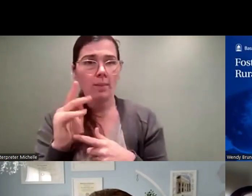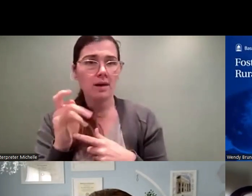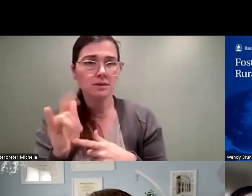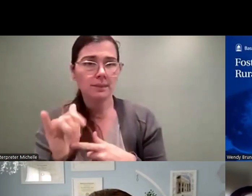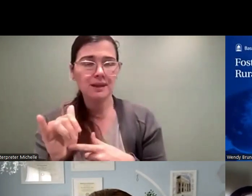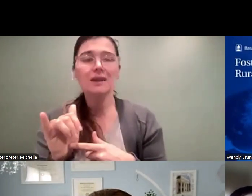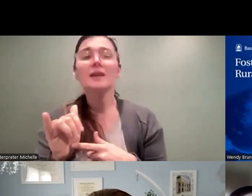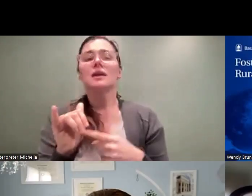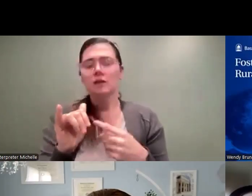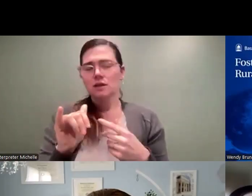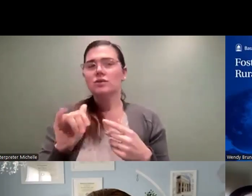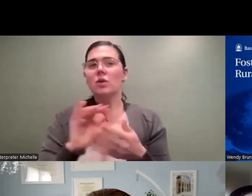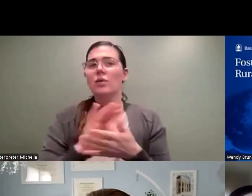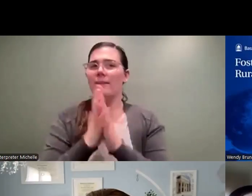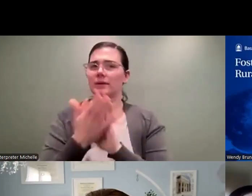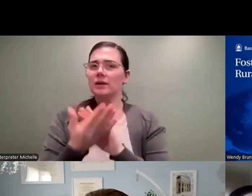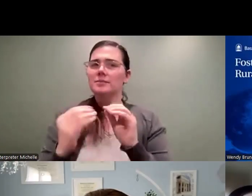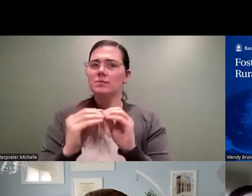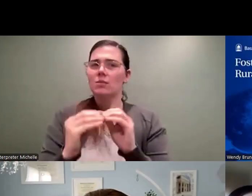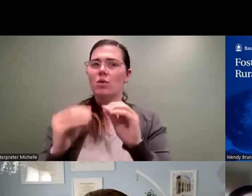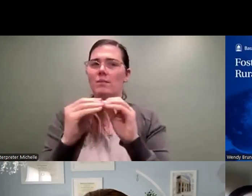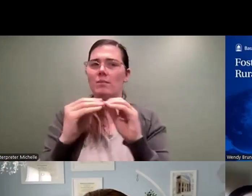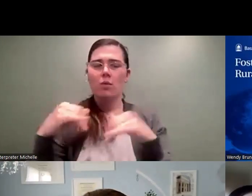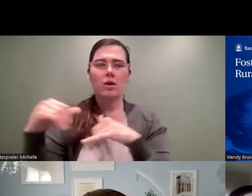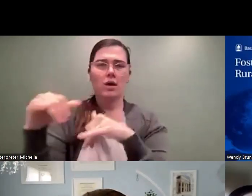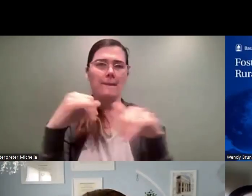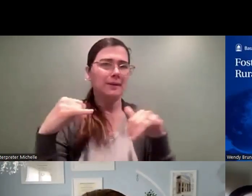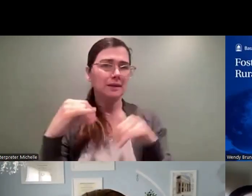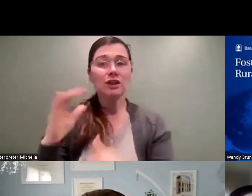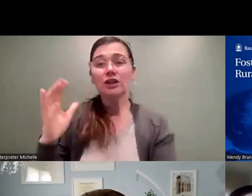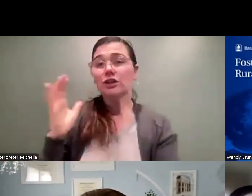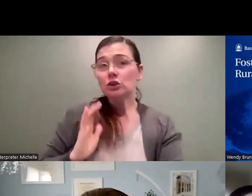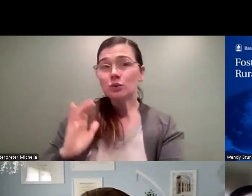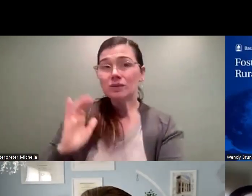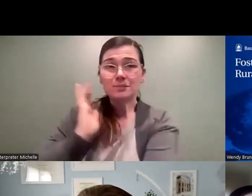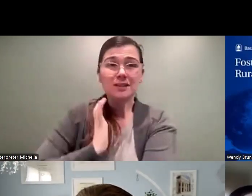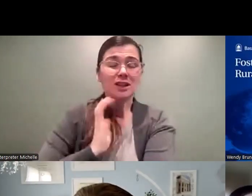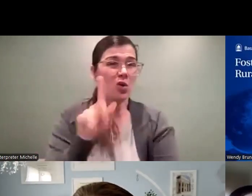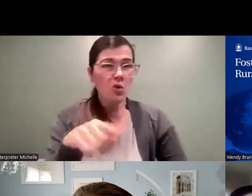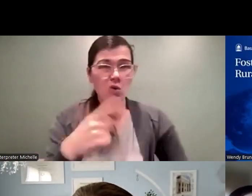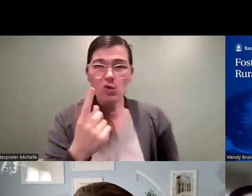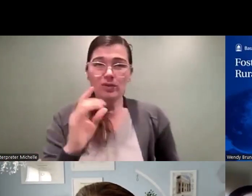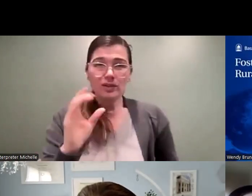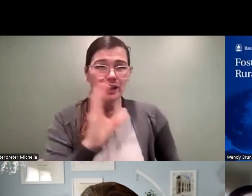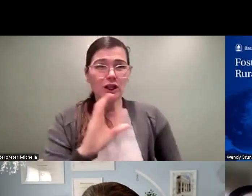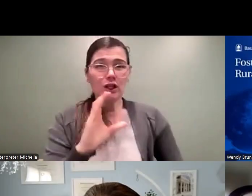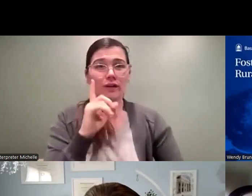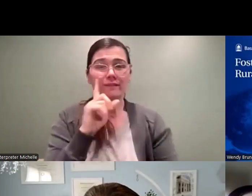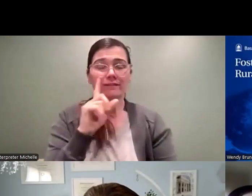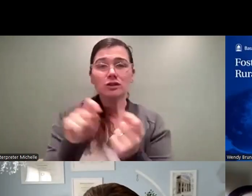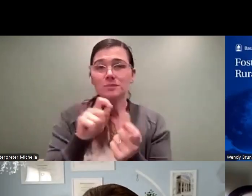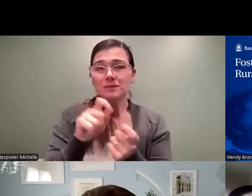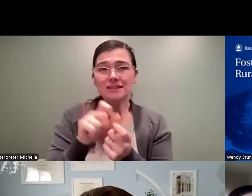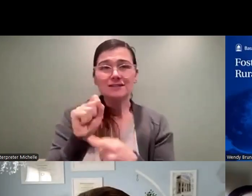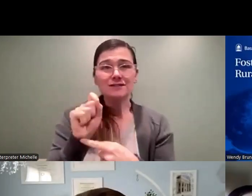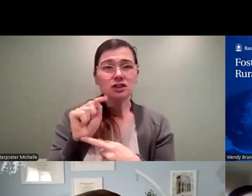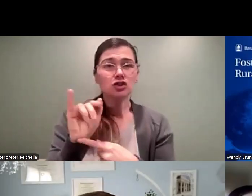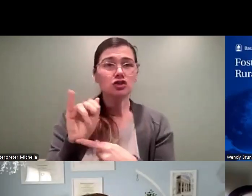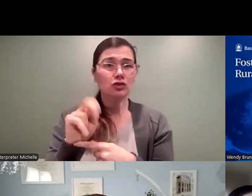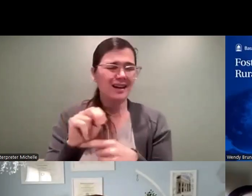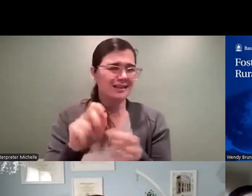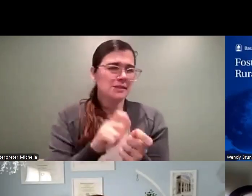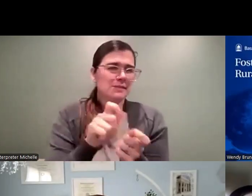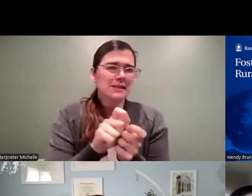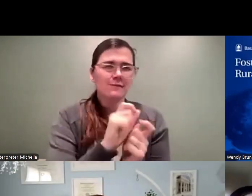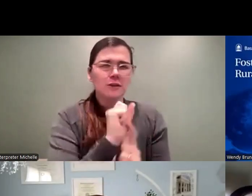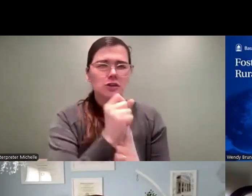becoming more common. That it used to be that we would only look for the strains in certain circumstances because only then did it help us